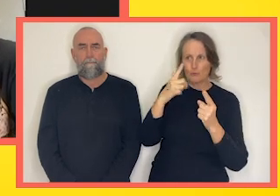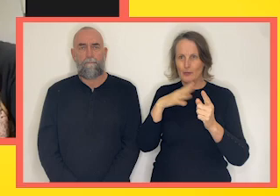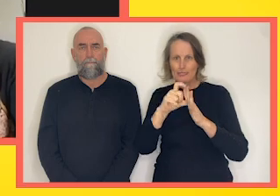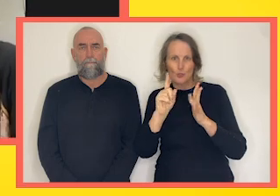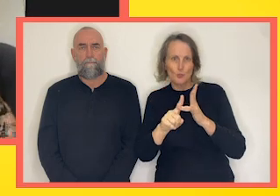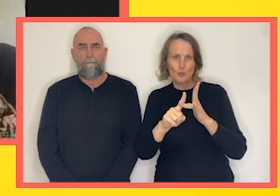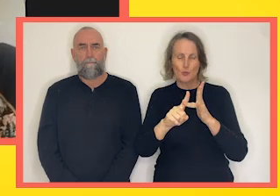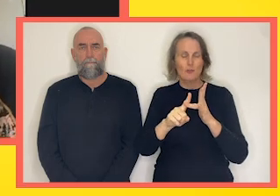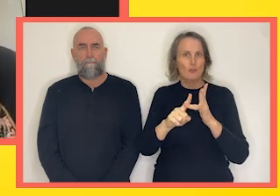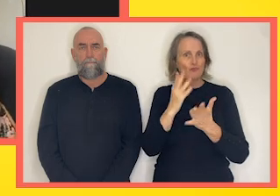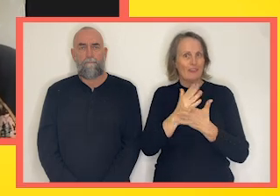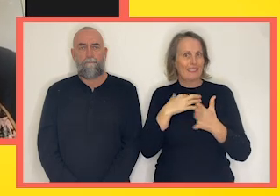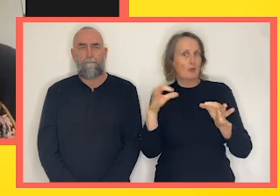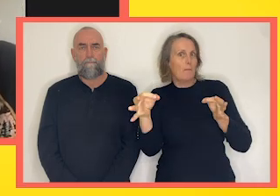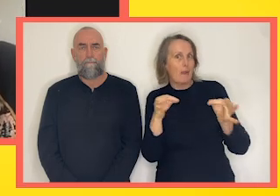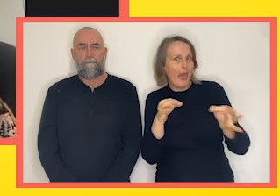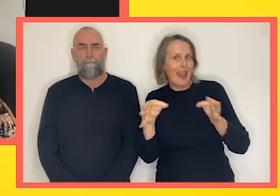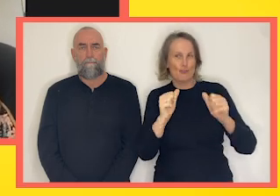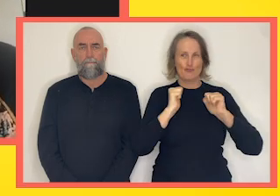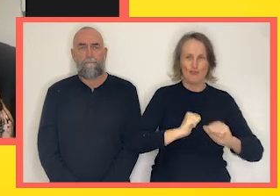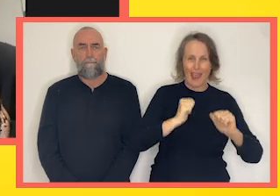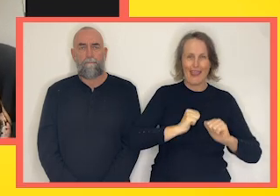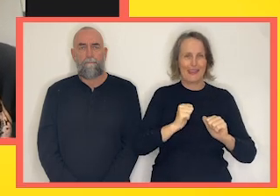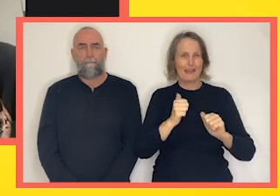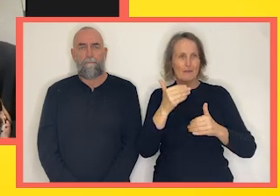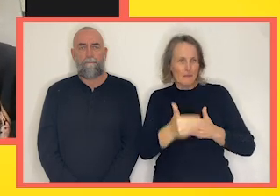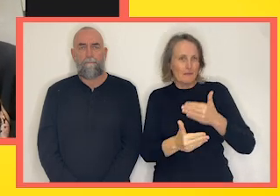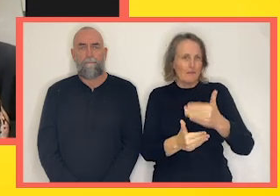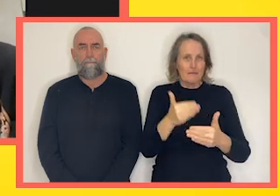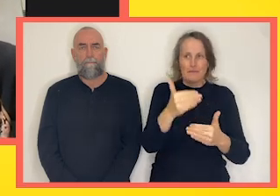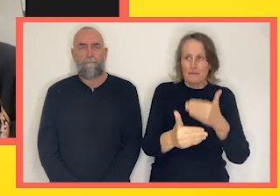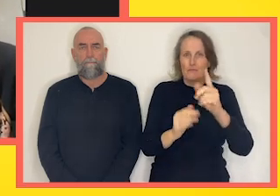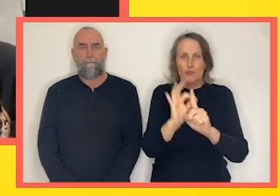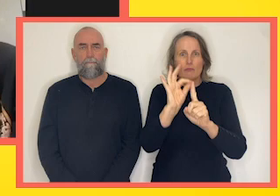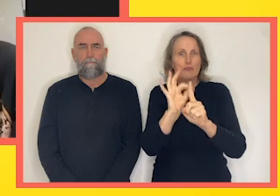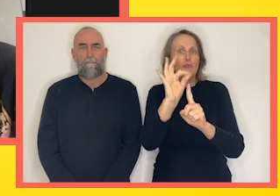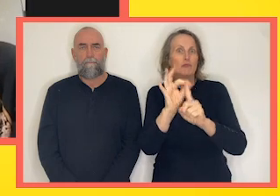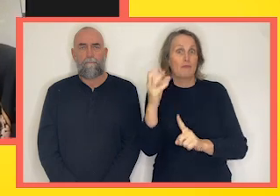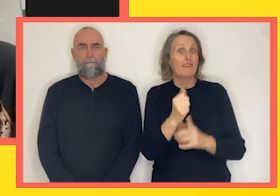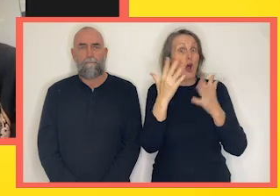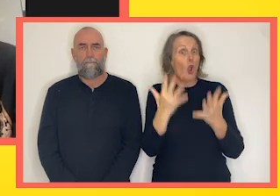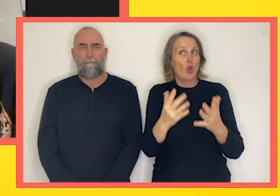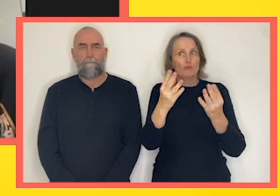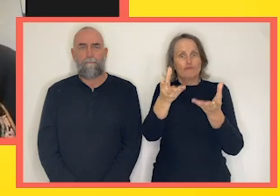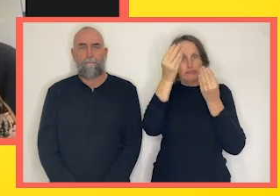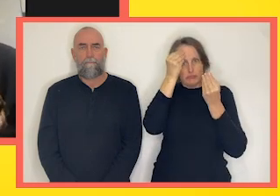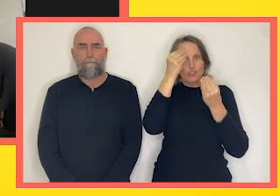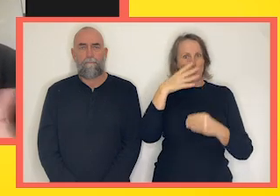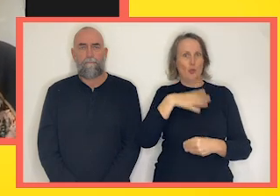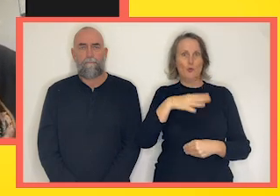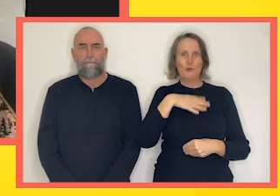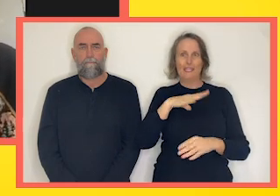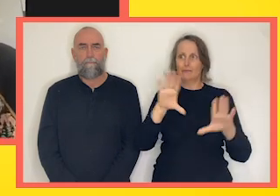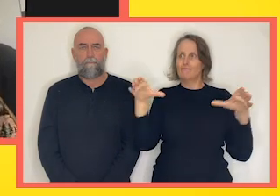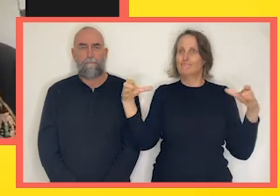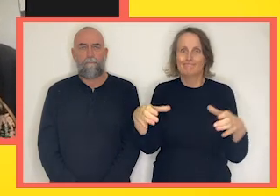times. It's actually quite a strategic sport. So there's a lot to learn. So you need to have